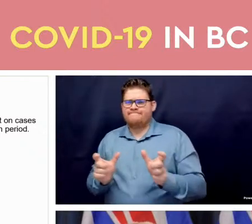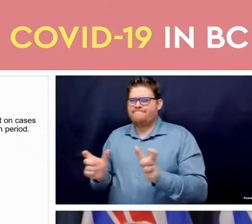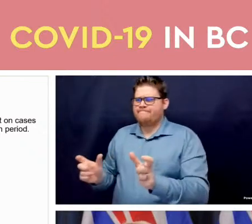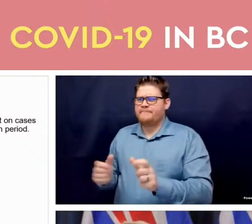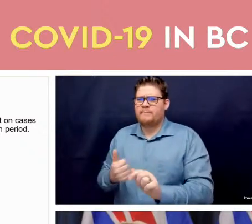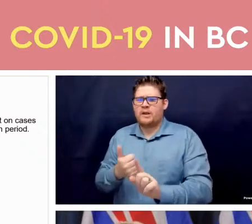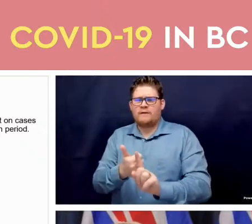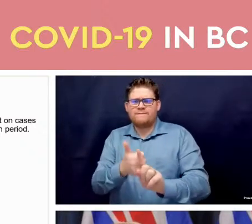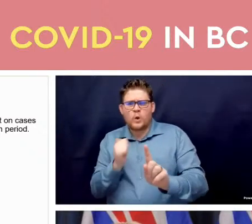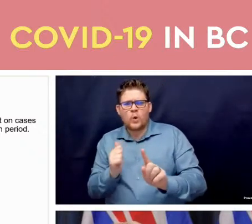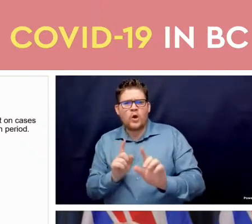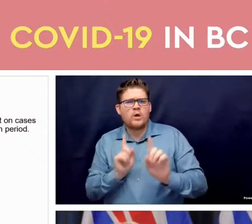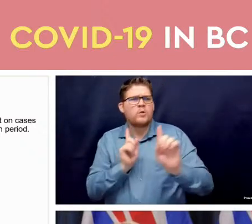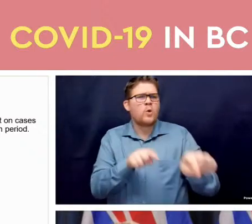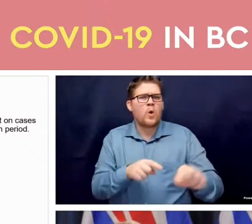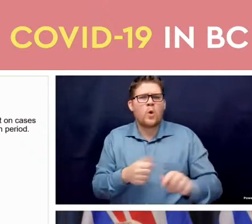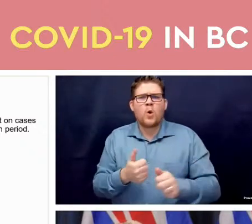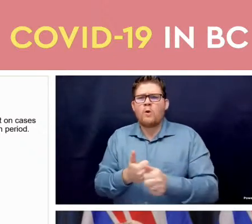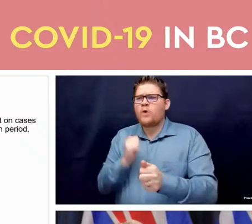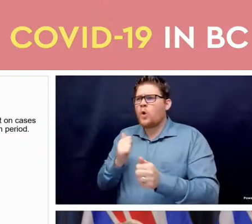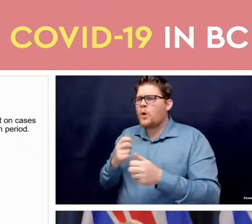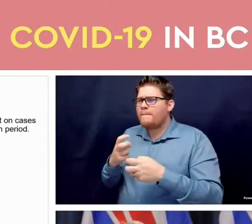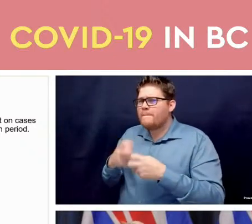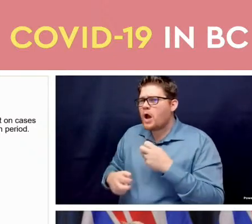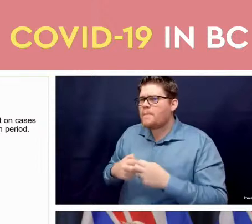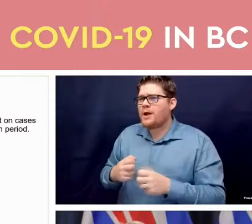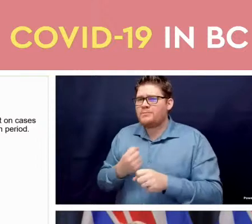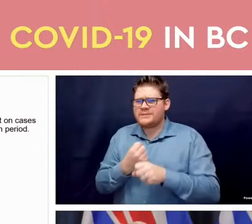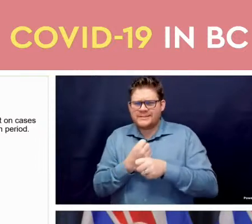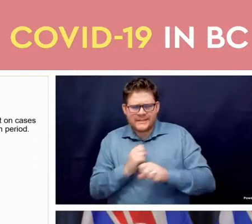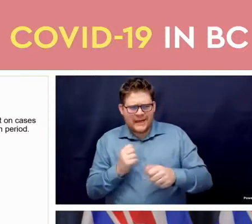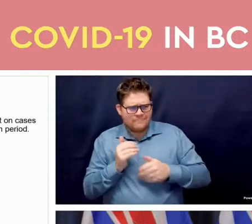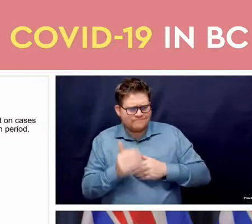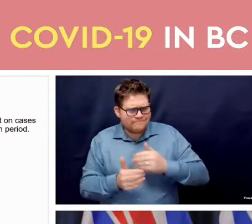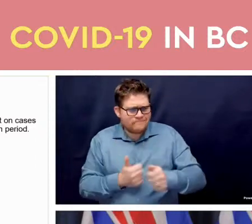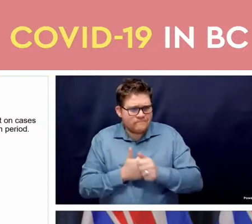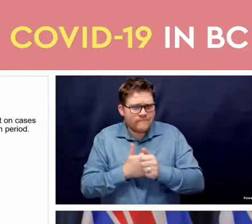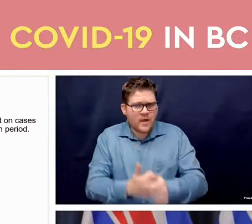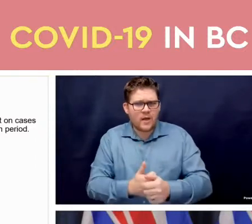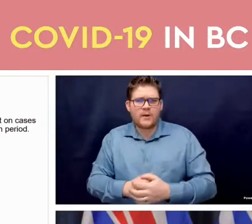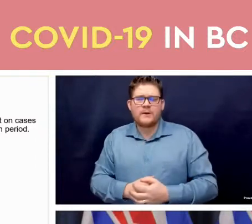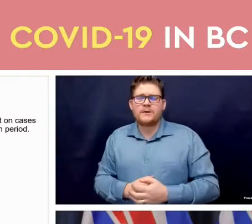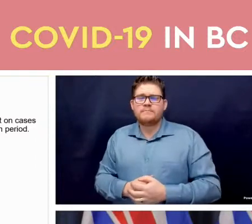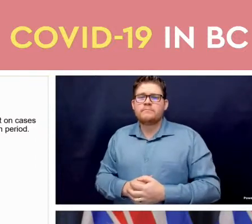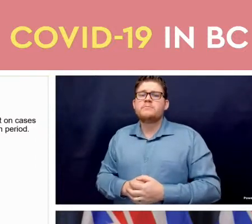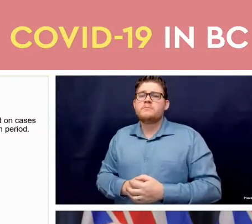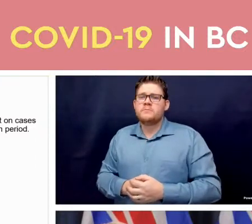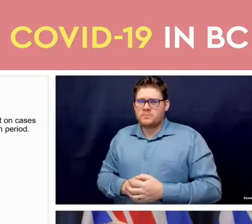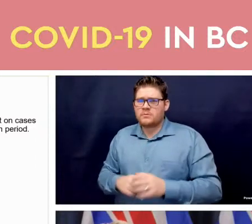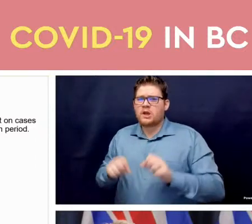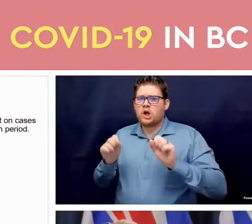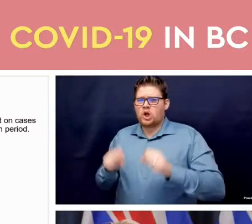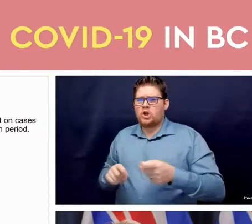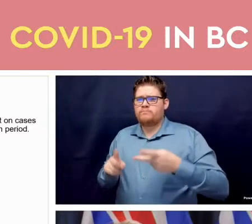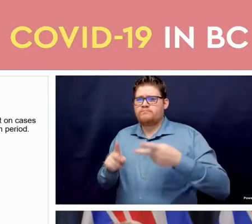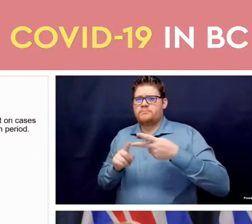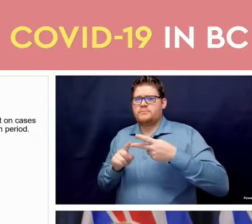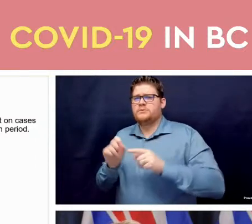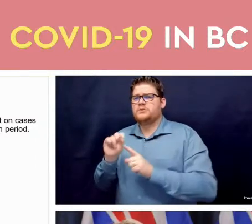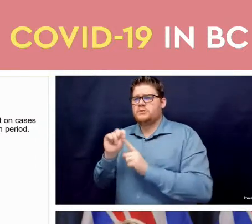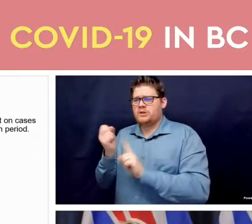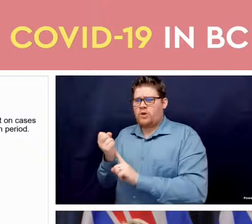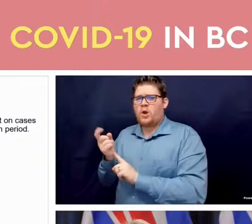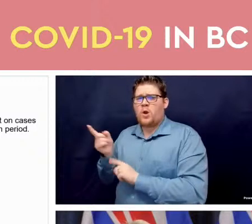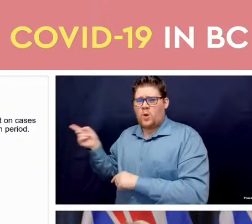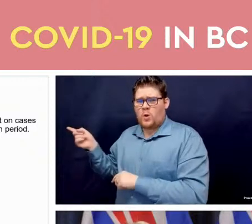if we have that lower transmission, it blunts the peak of hospitalizations, but it spreads it out a little bit more. So